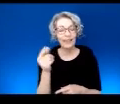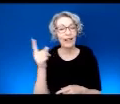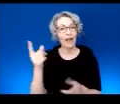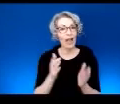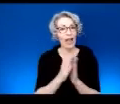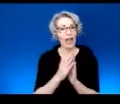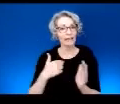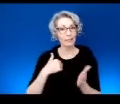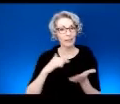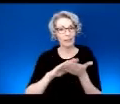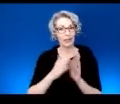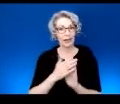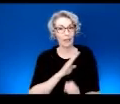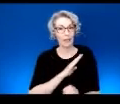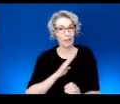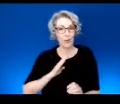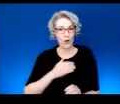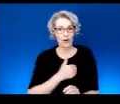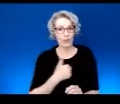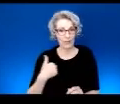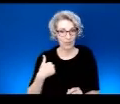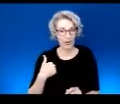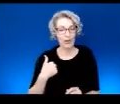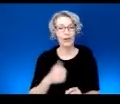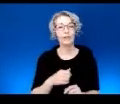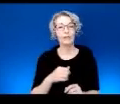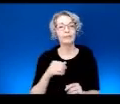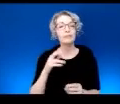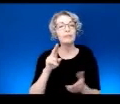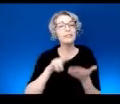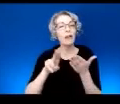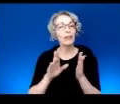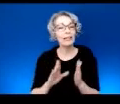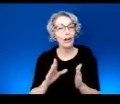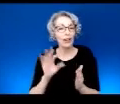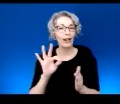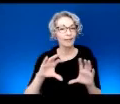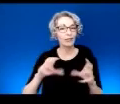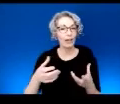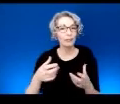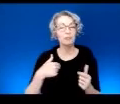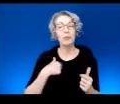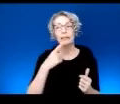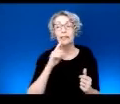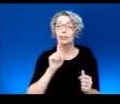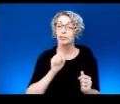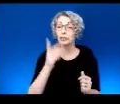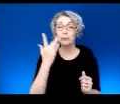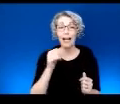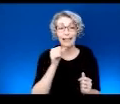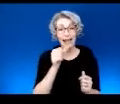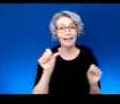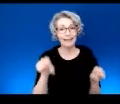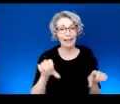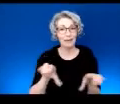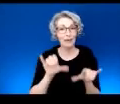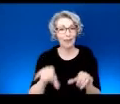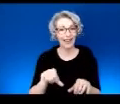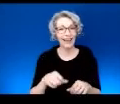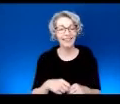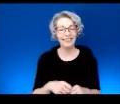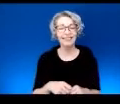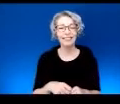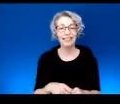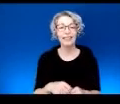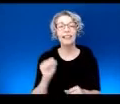be a board member and be a secretary of the chapter. And I said, sure, why not? I'll do that.